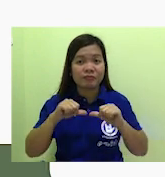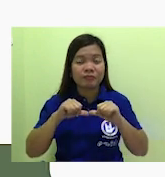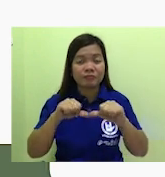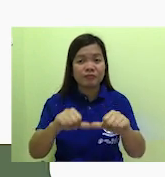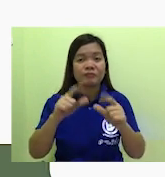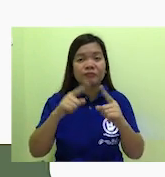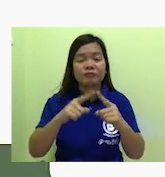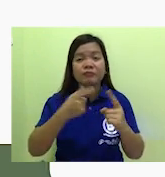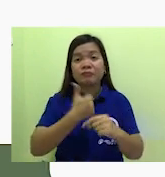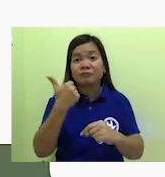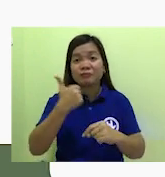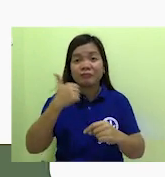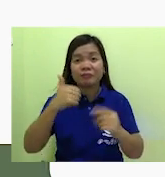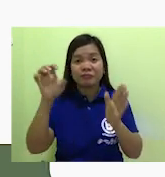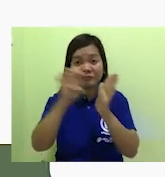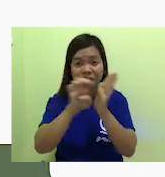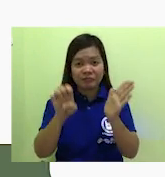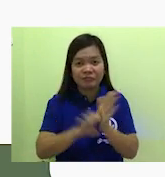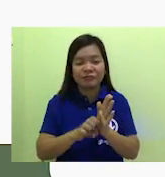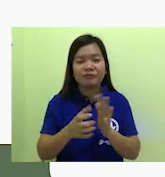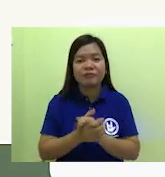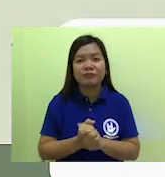us proceed to another example.